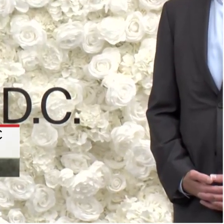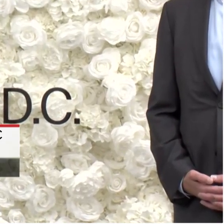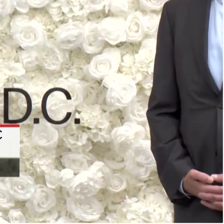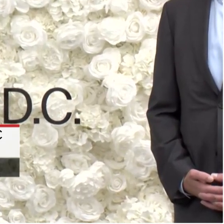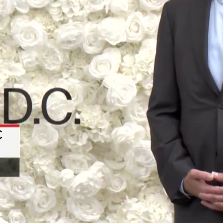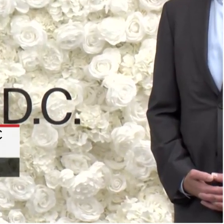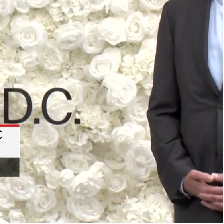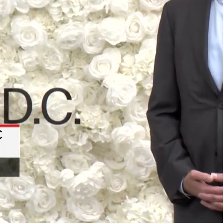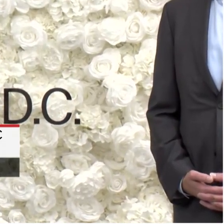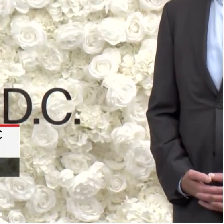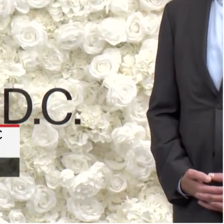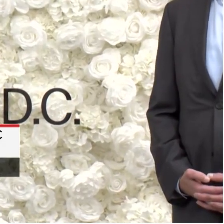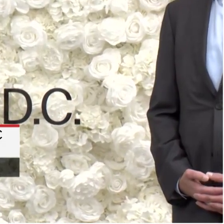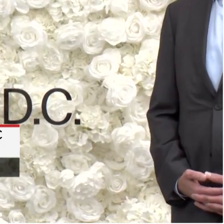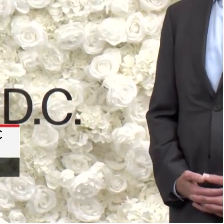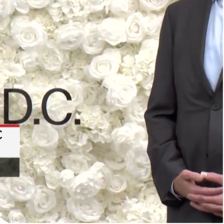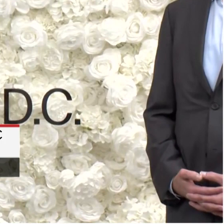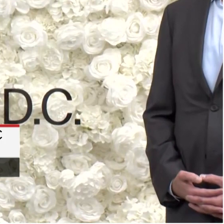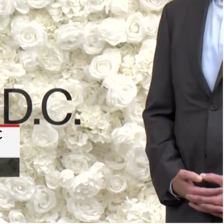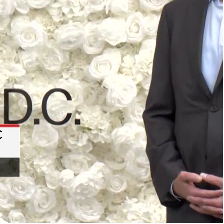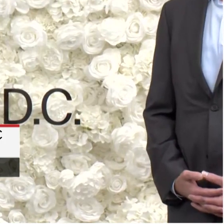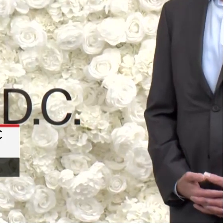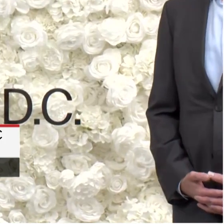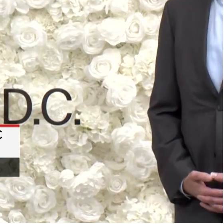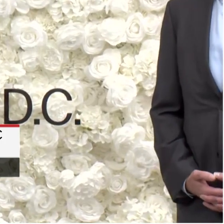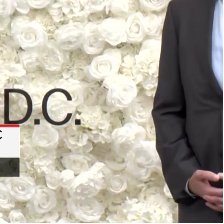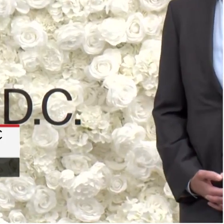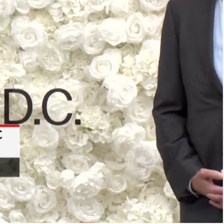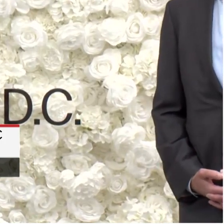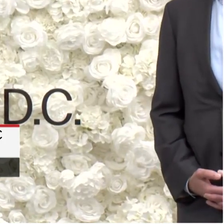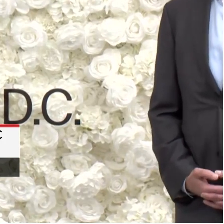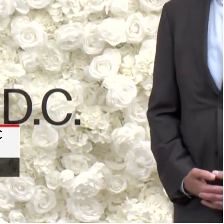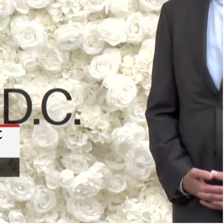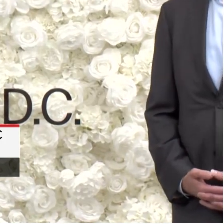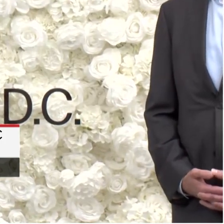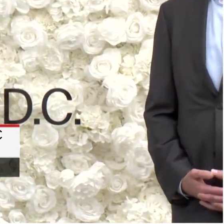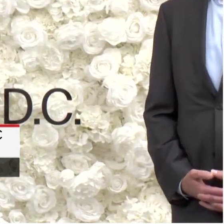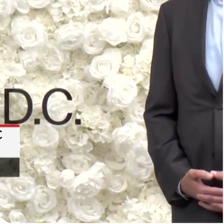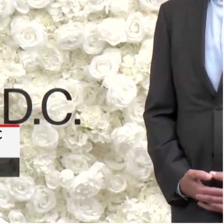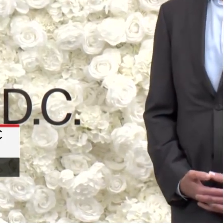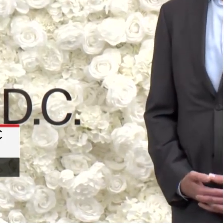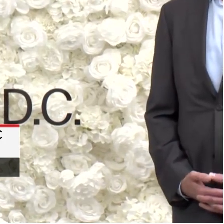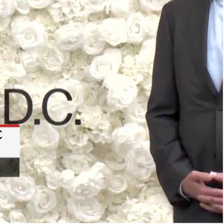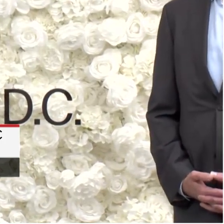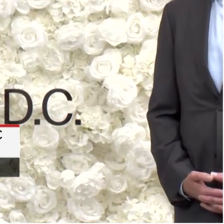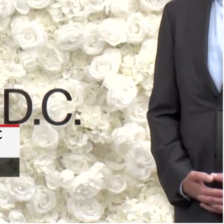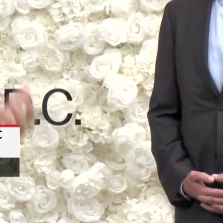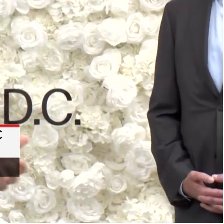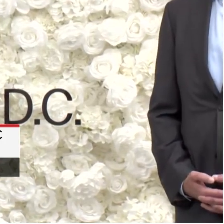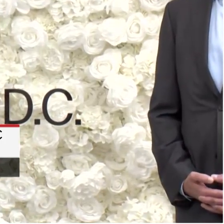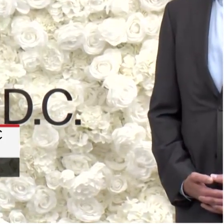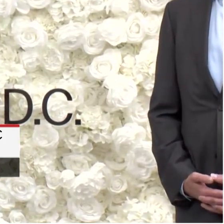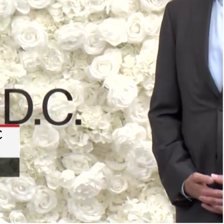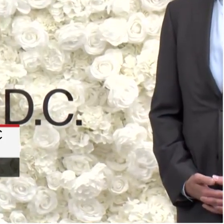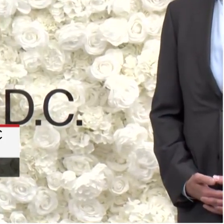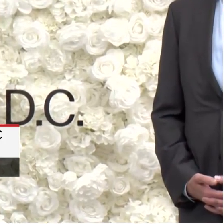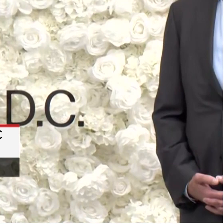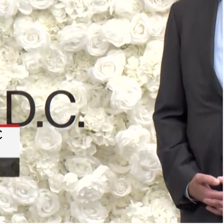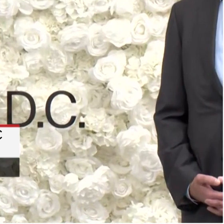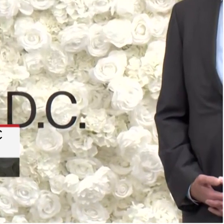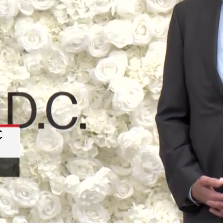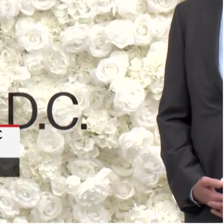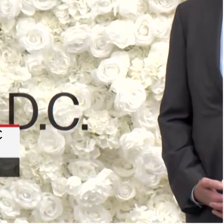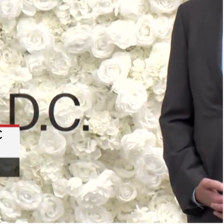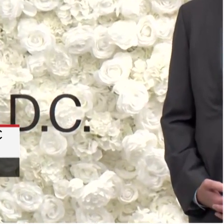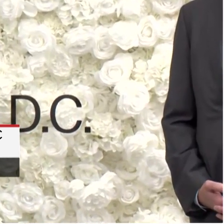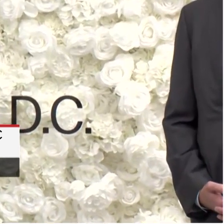enjoy. And then performance, well, we are a performance brand with a racing DNA that goes all the way back to the 90s, tuning and